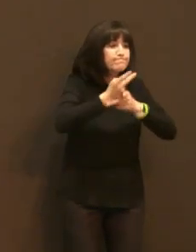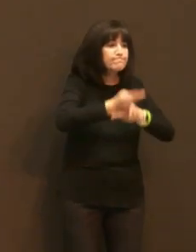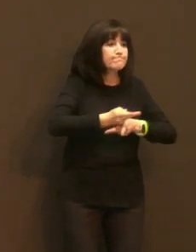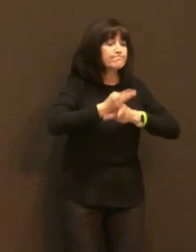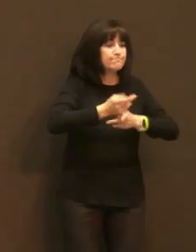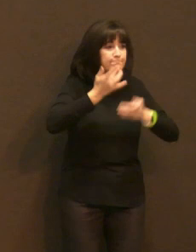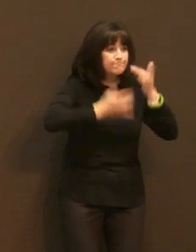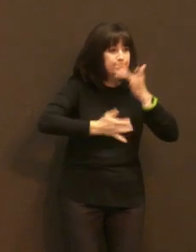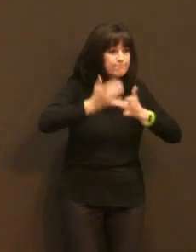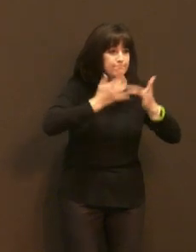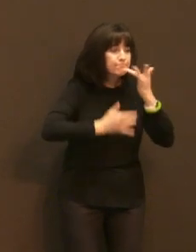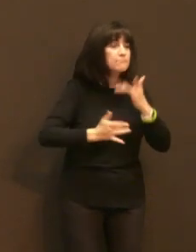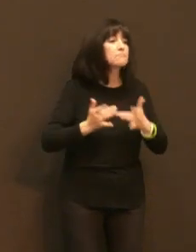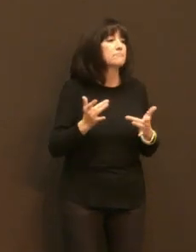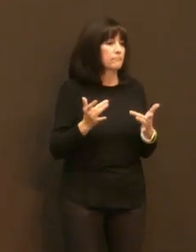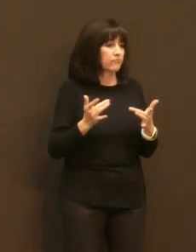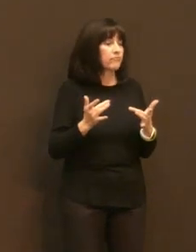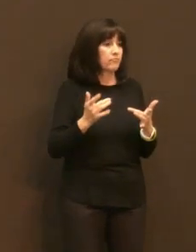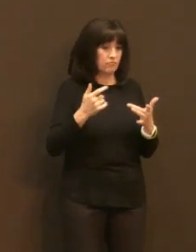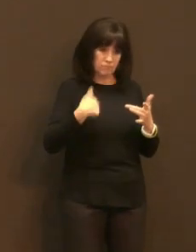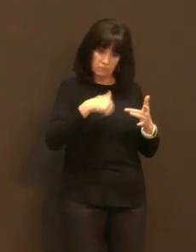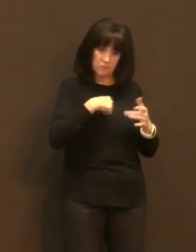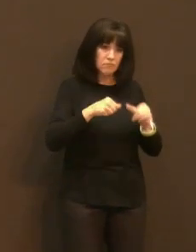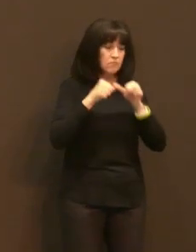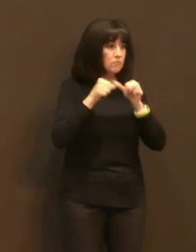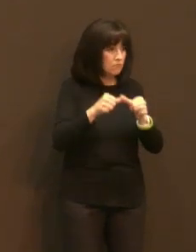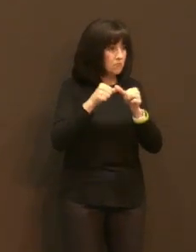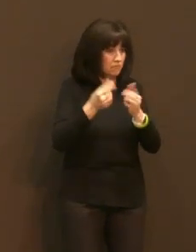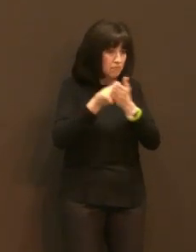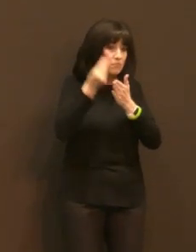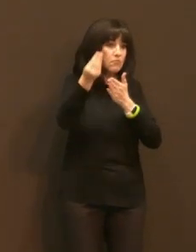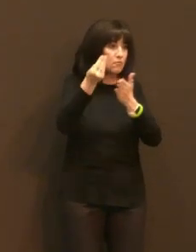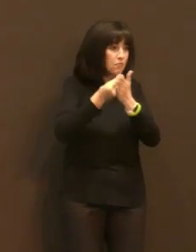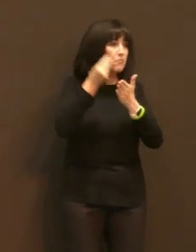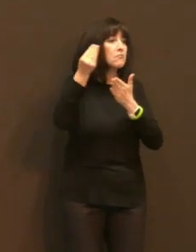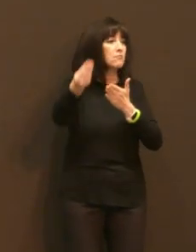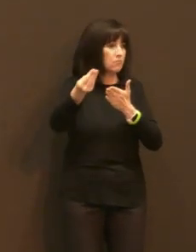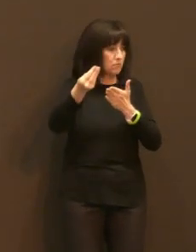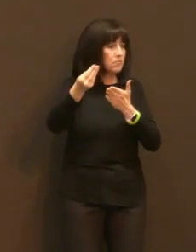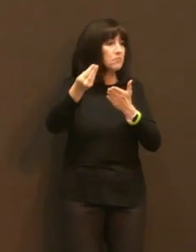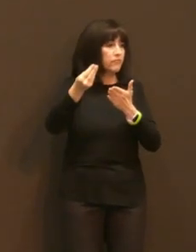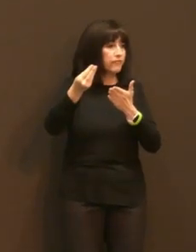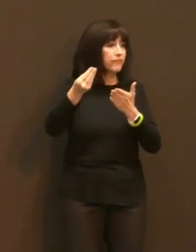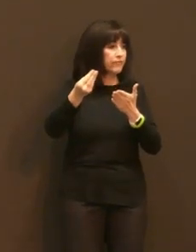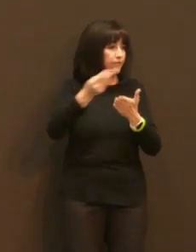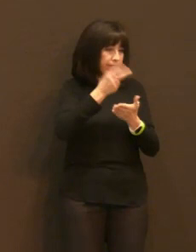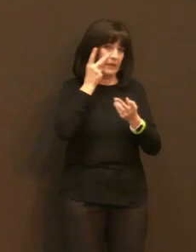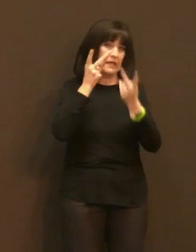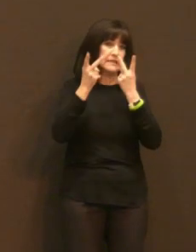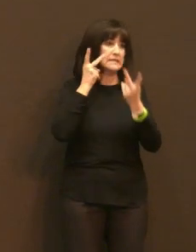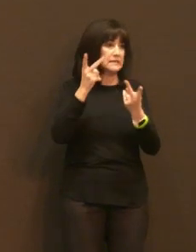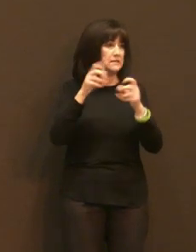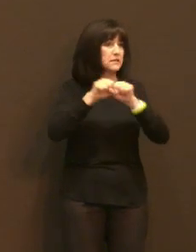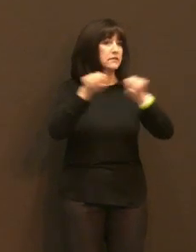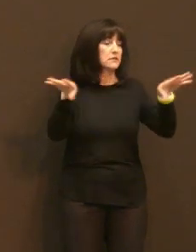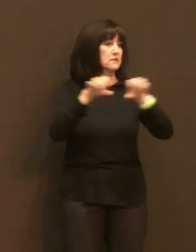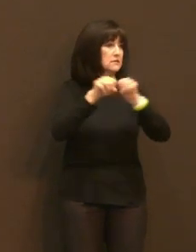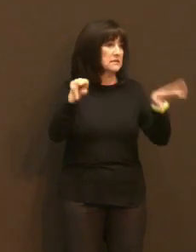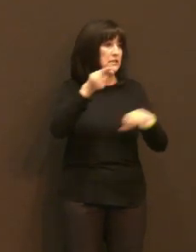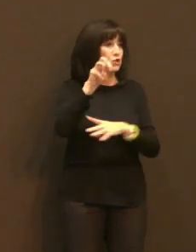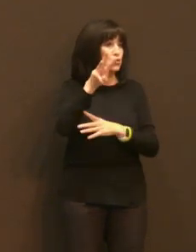continue to, purchase PPE. However, as we've heard before, we hear whenever you turn on the news, the supply chain is